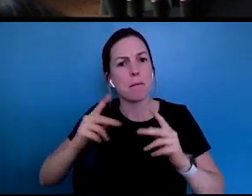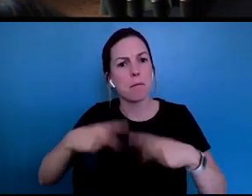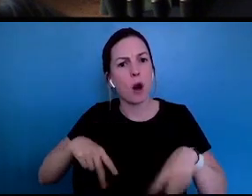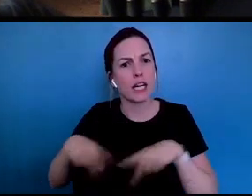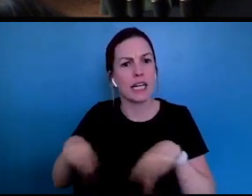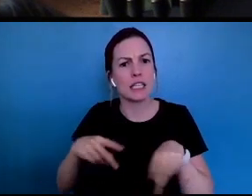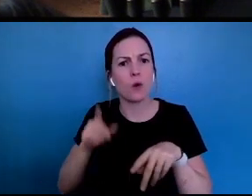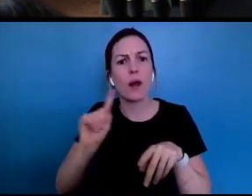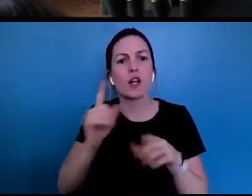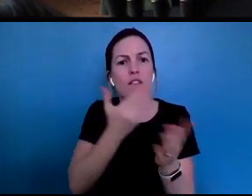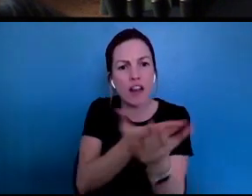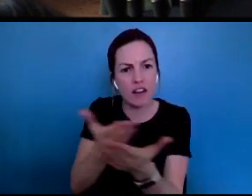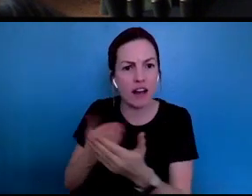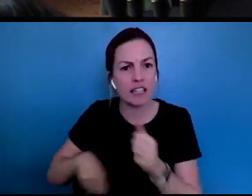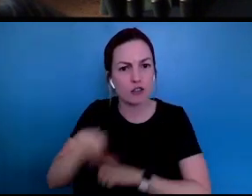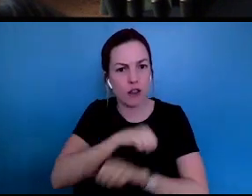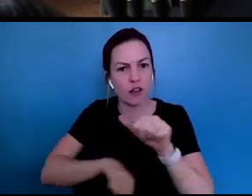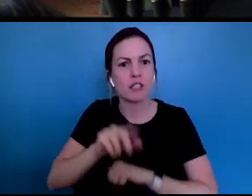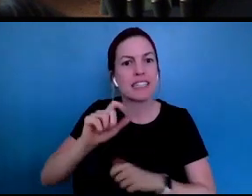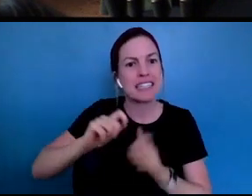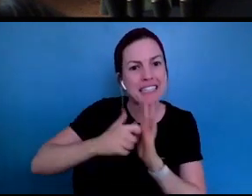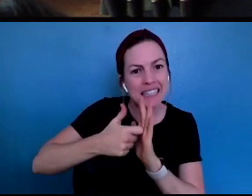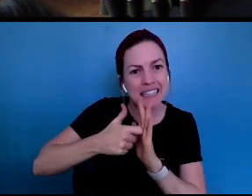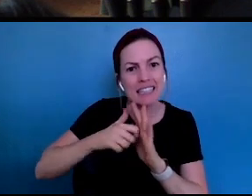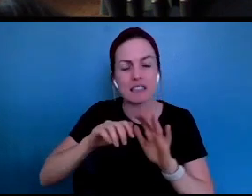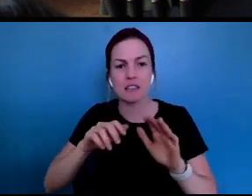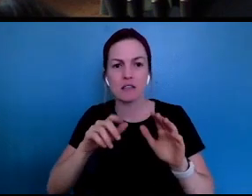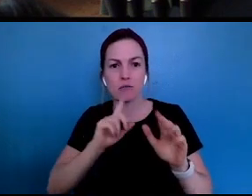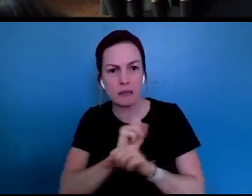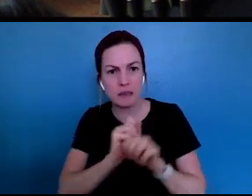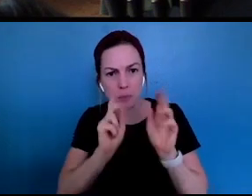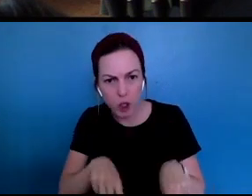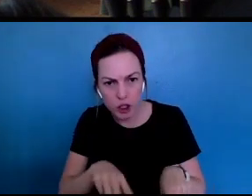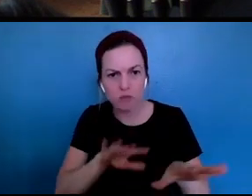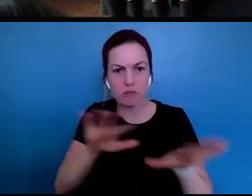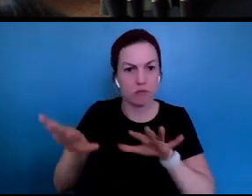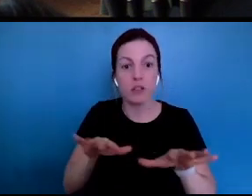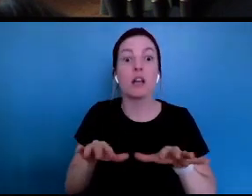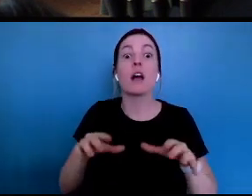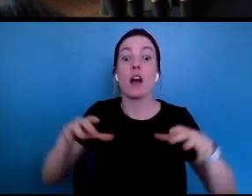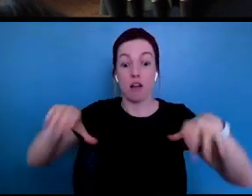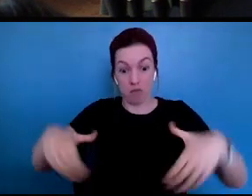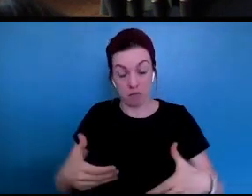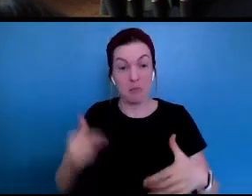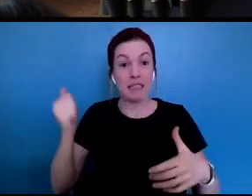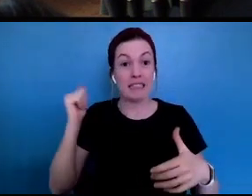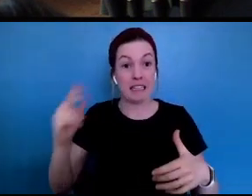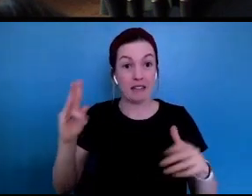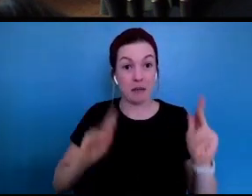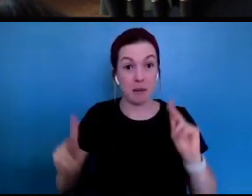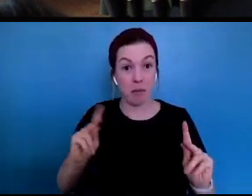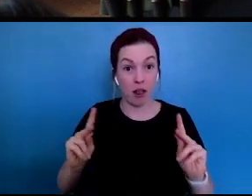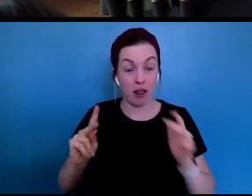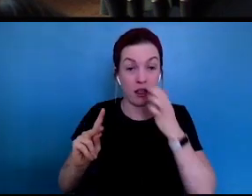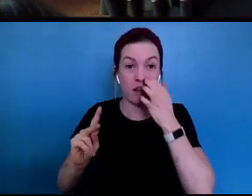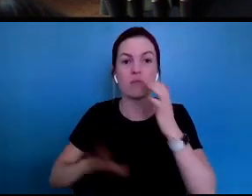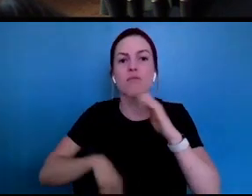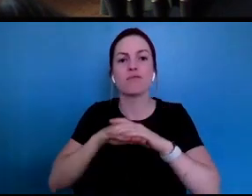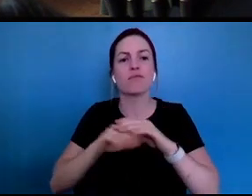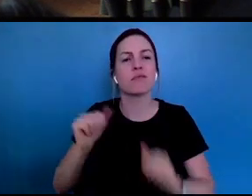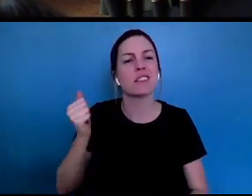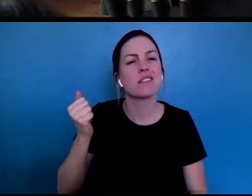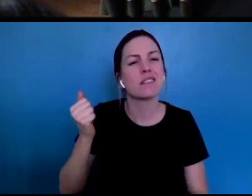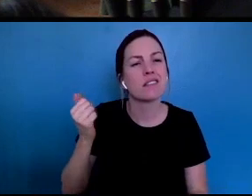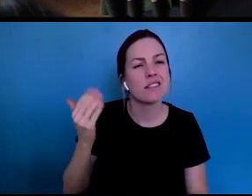verify each other's personhood. And then like in the party of 17 or whatever, a threshold of like 15 or whatever